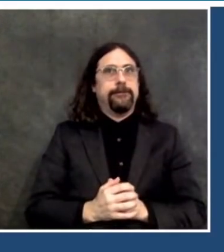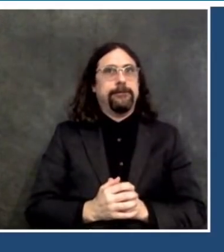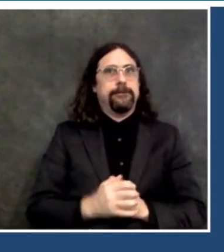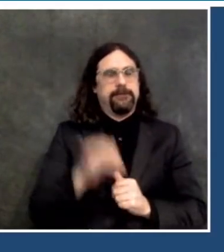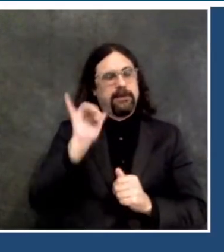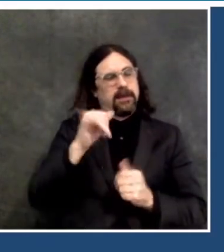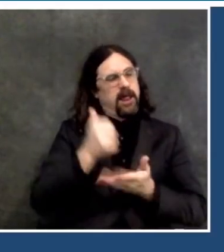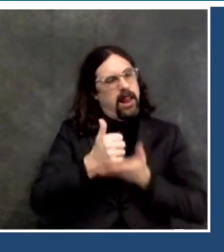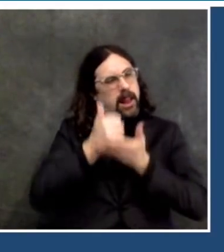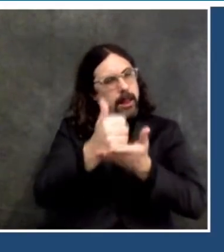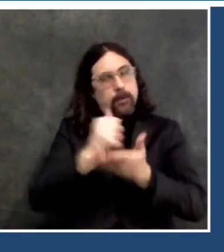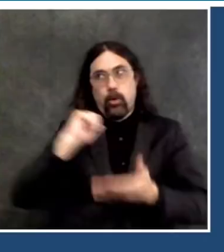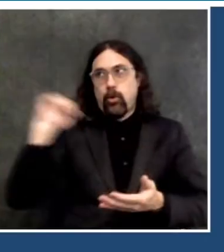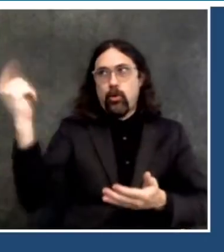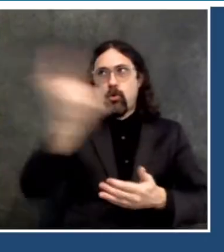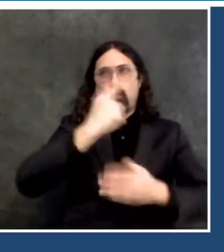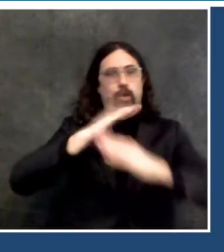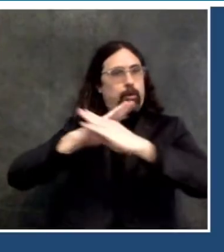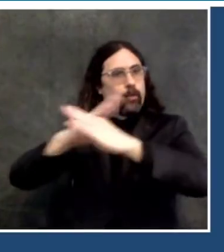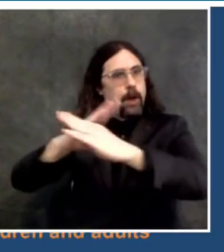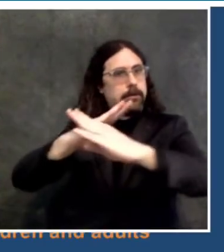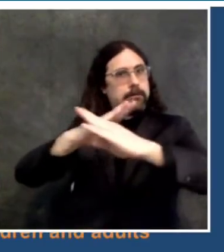I have a few other updates.